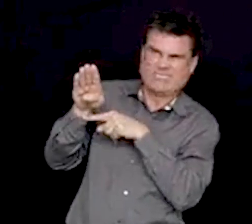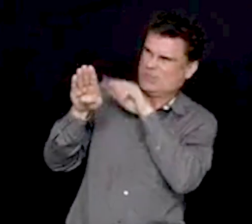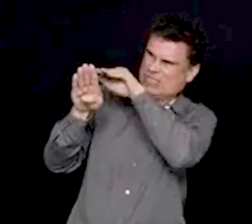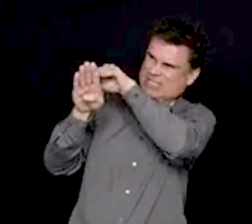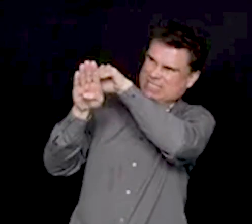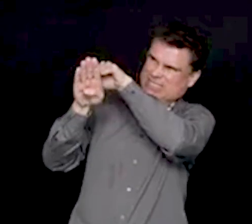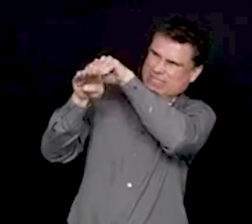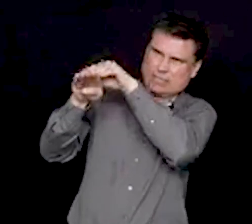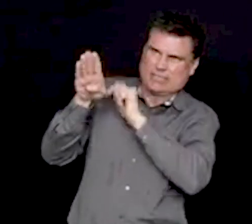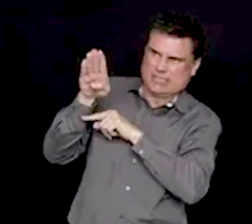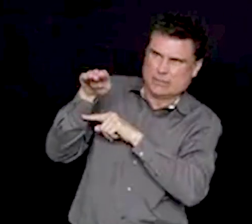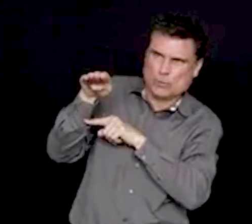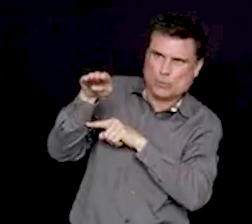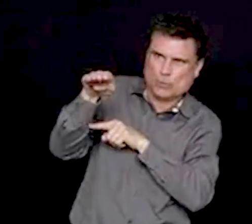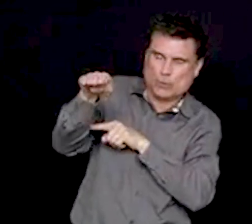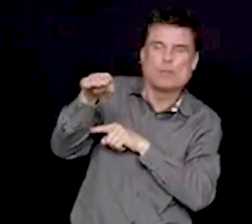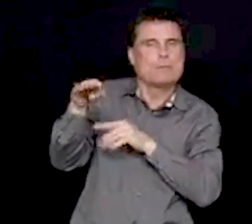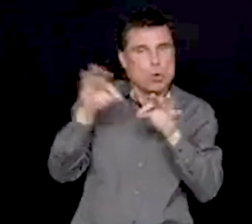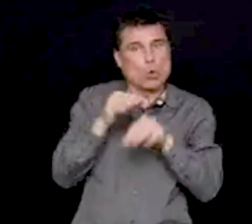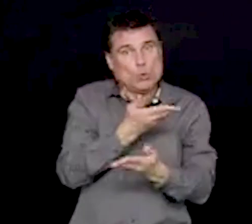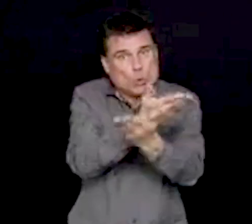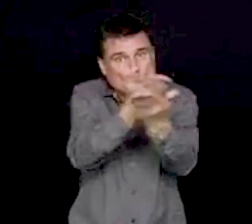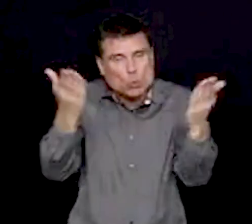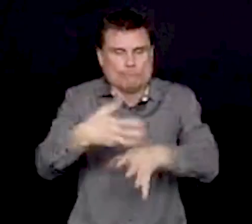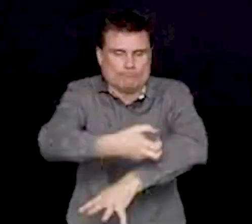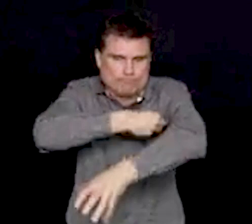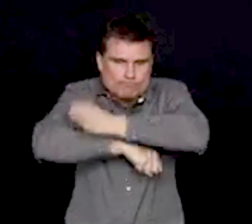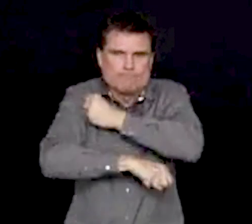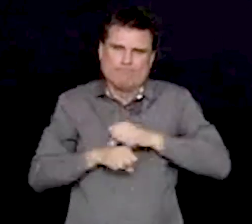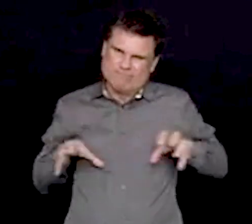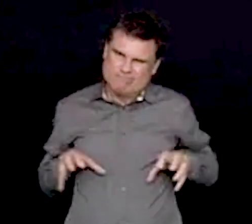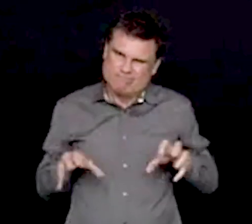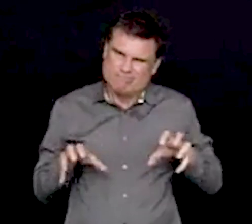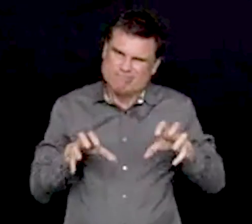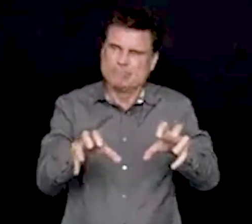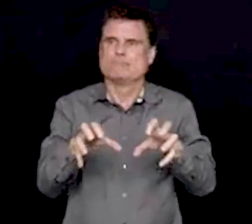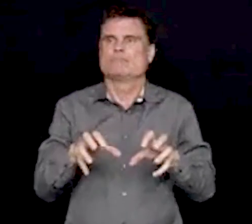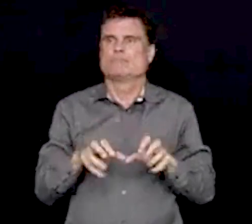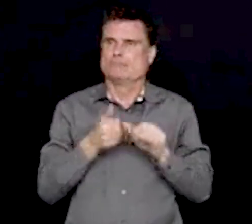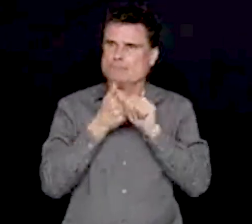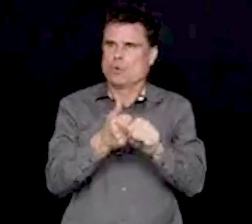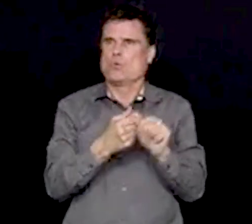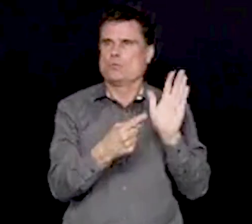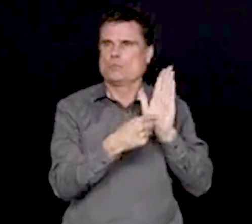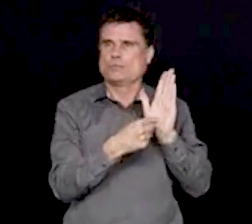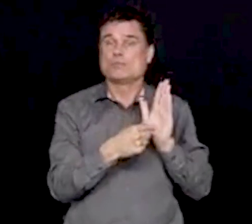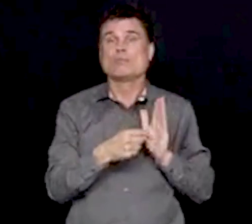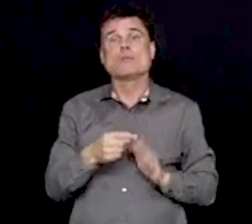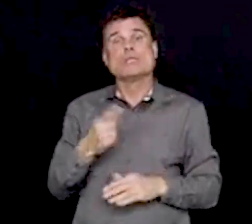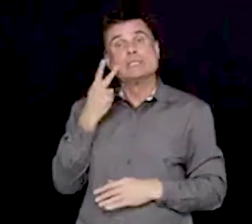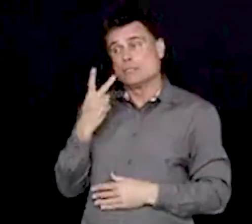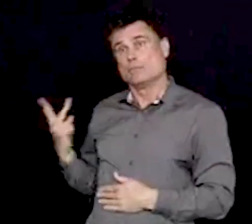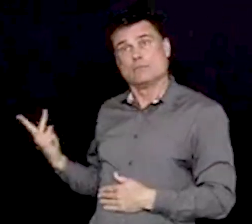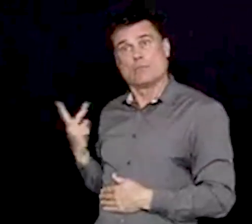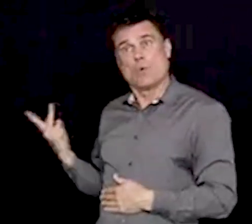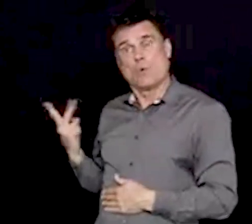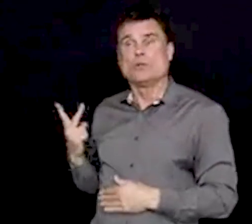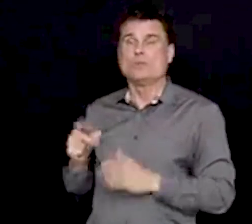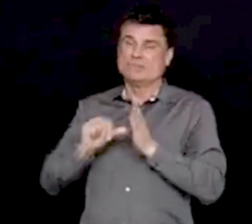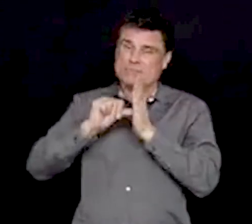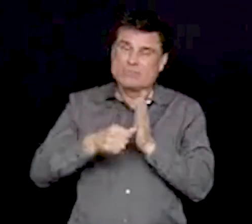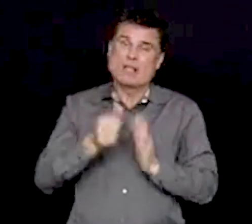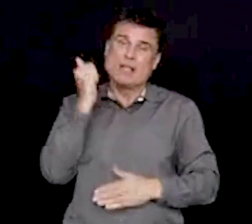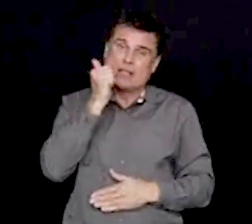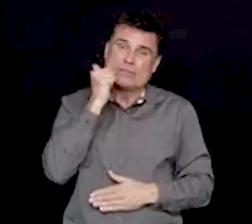but it's a message you're going to hear us reinforce every day. With respect to people coming back to Canada, who are returning